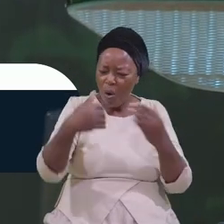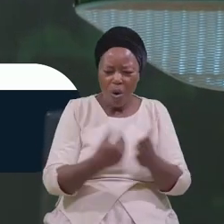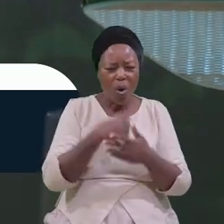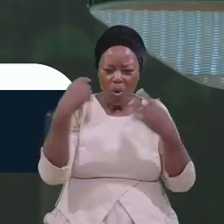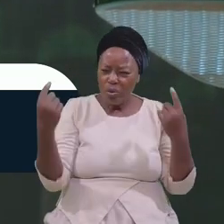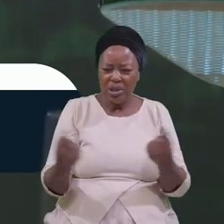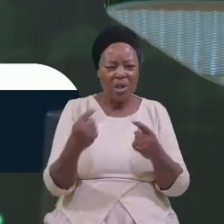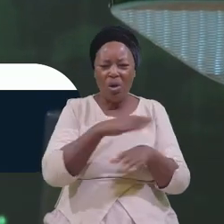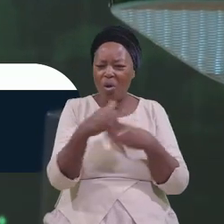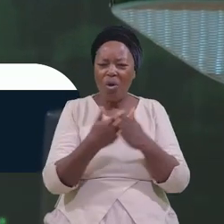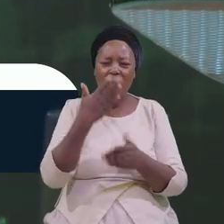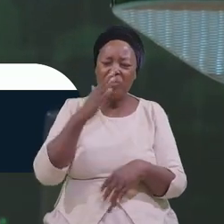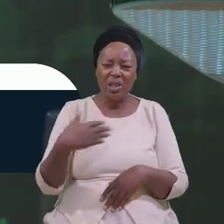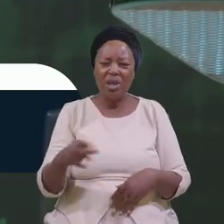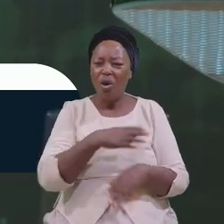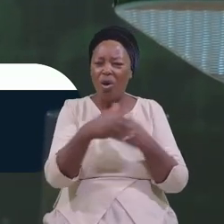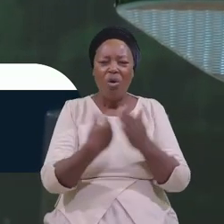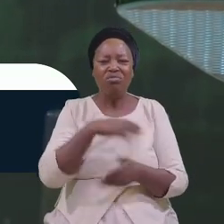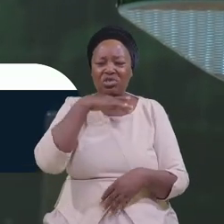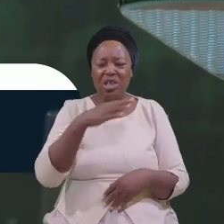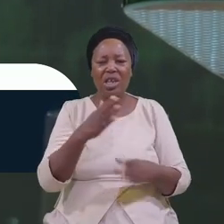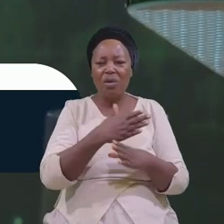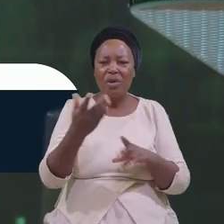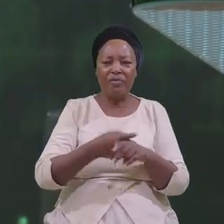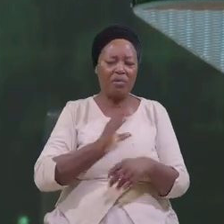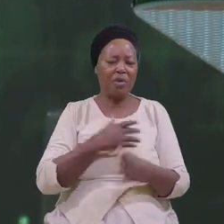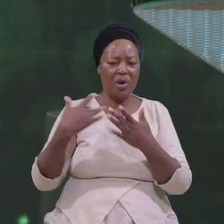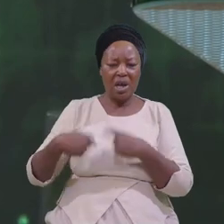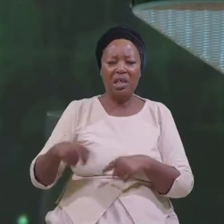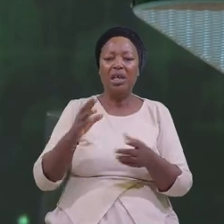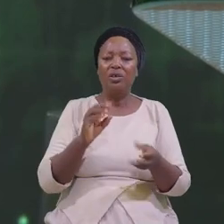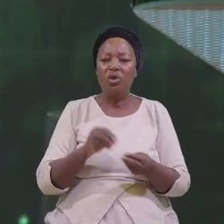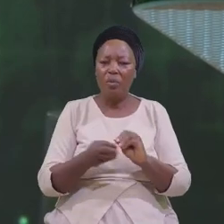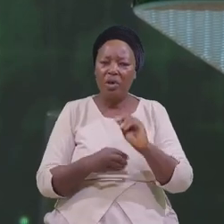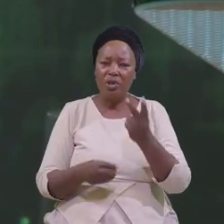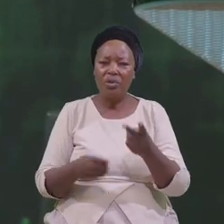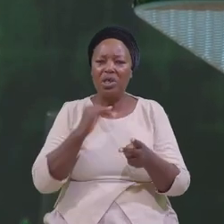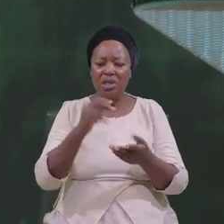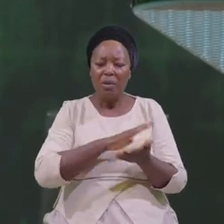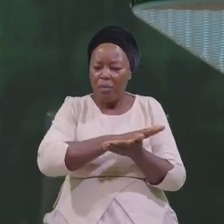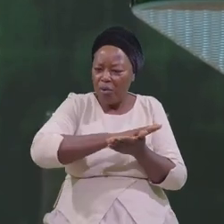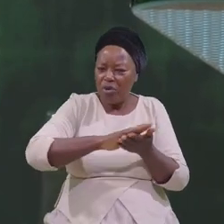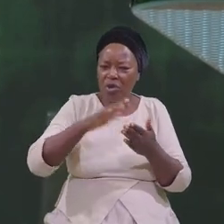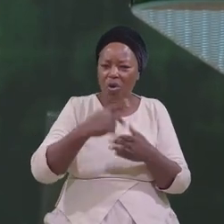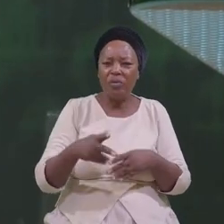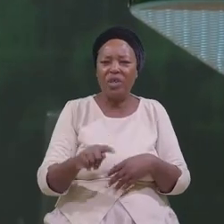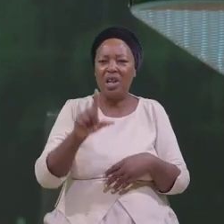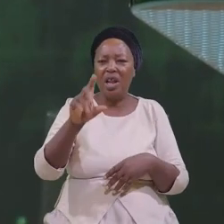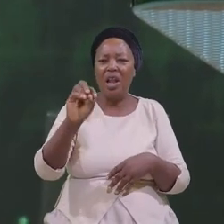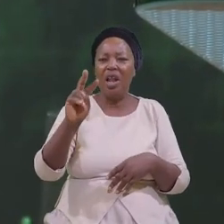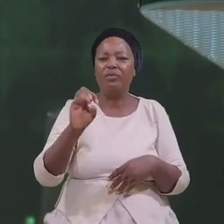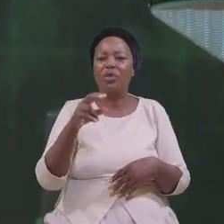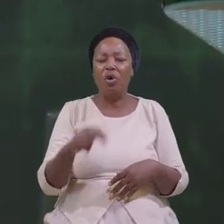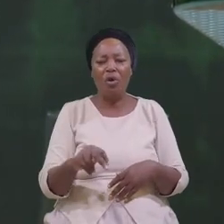all evil or corruption away from our hearts. Number two, there, the purging of the leaven of corruption. Number